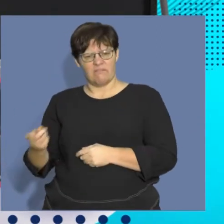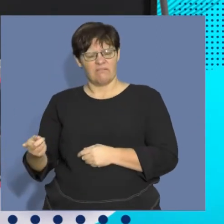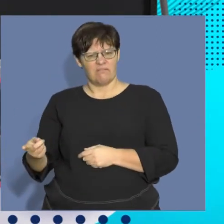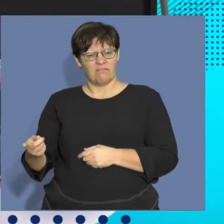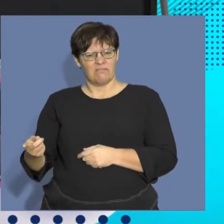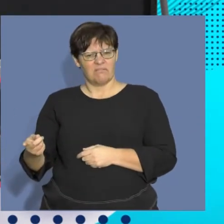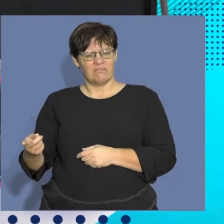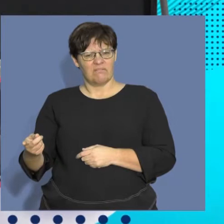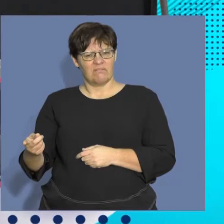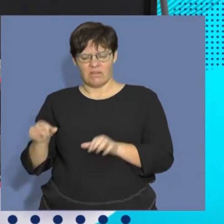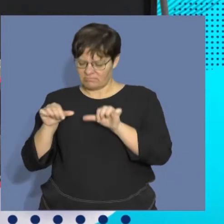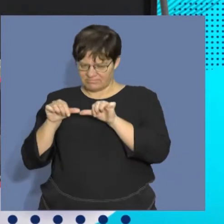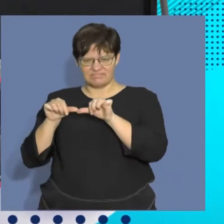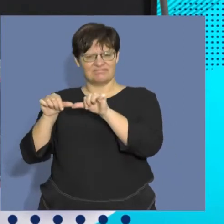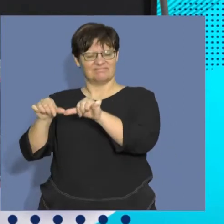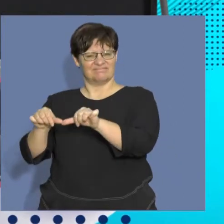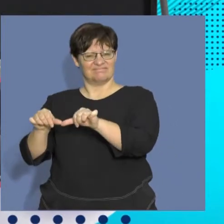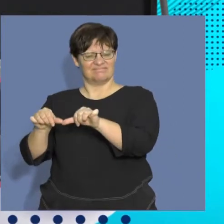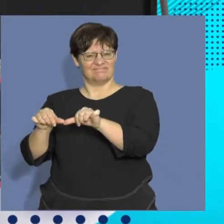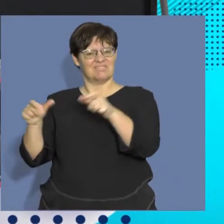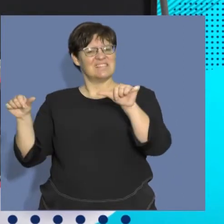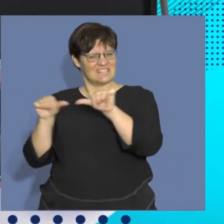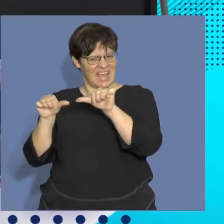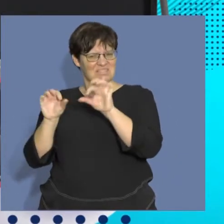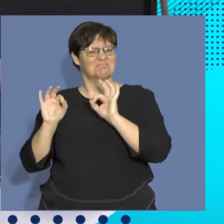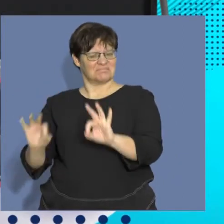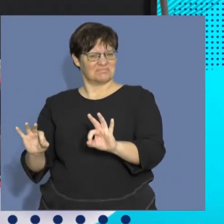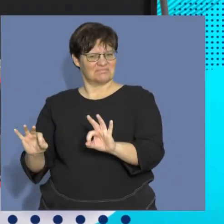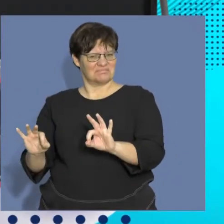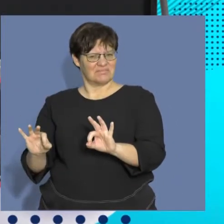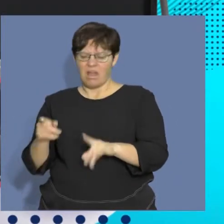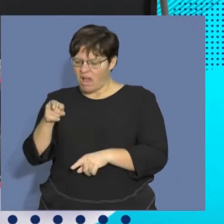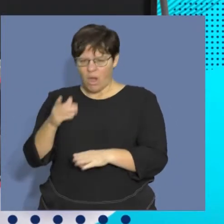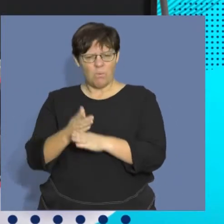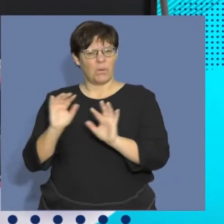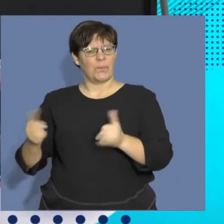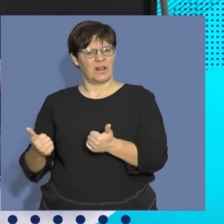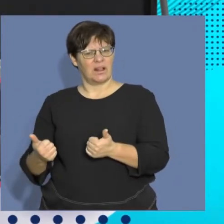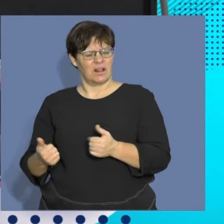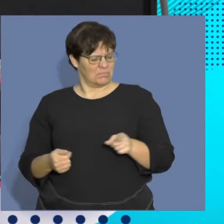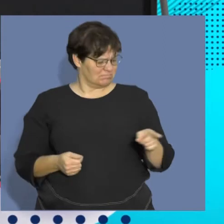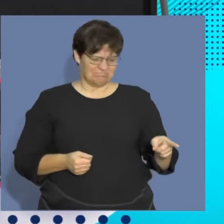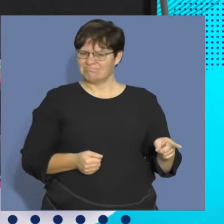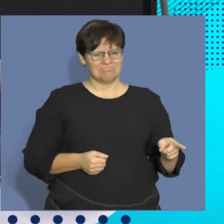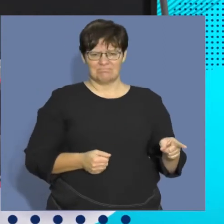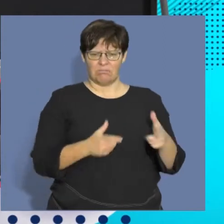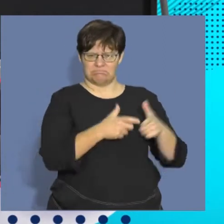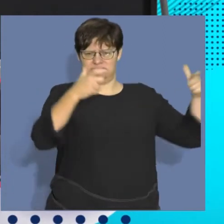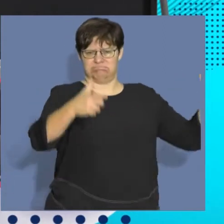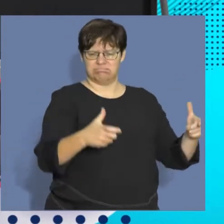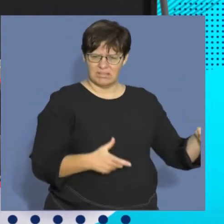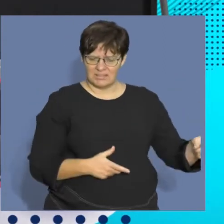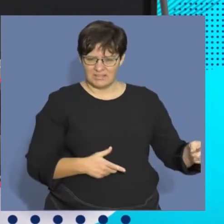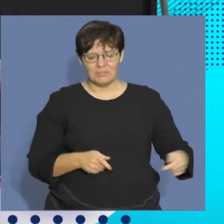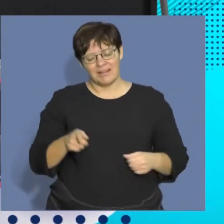they seem to maintain their size? Are there things working behind the background?